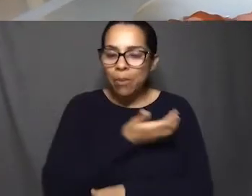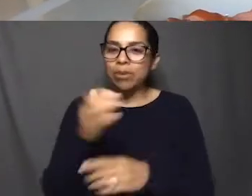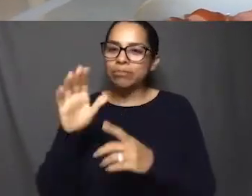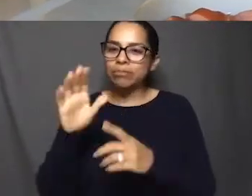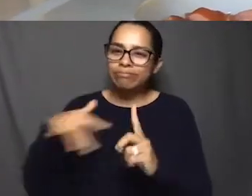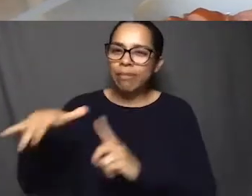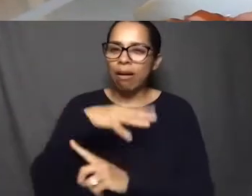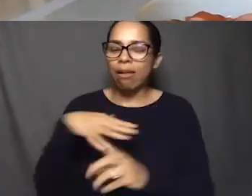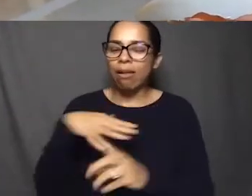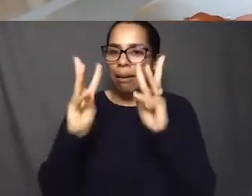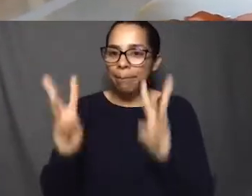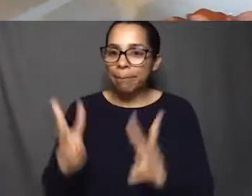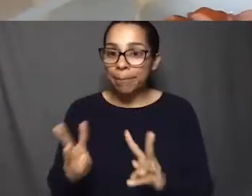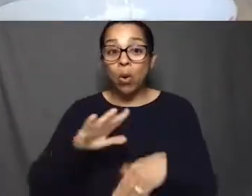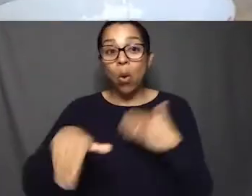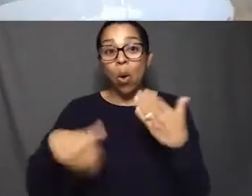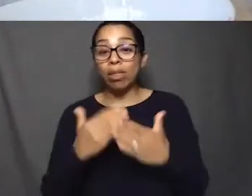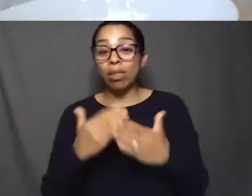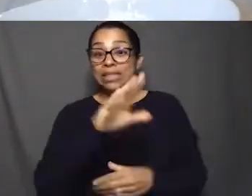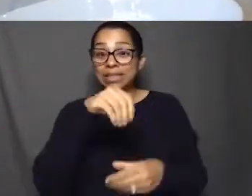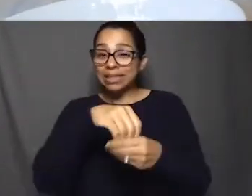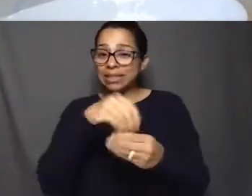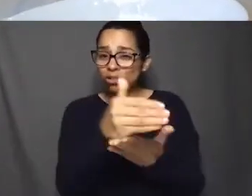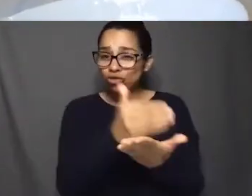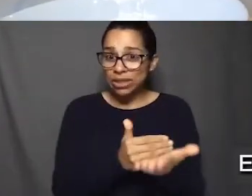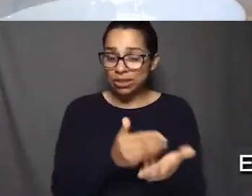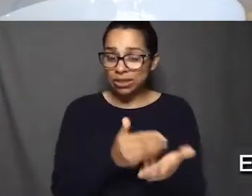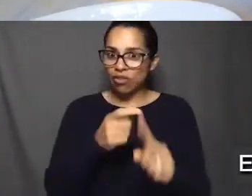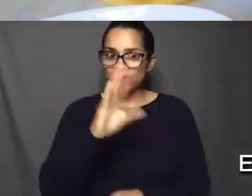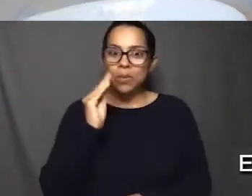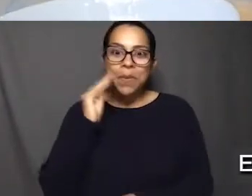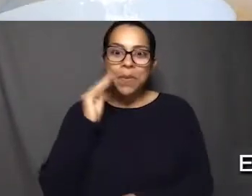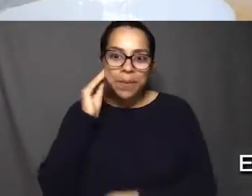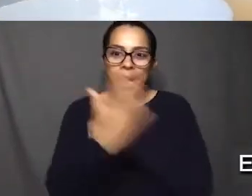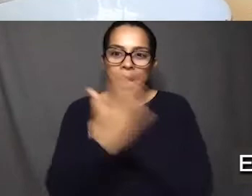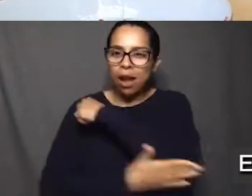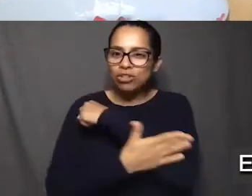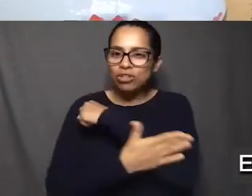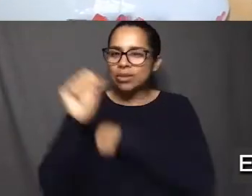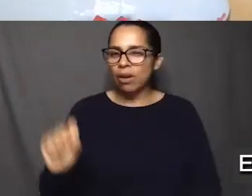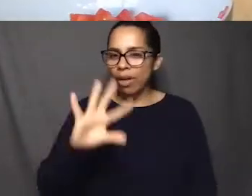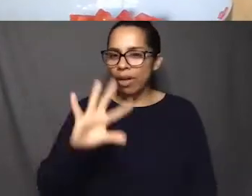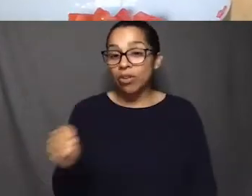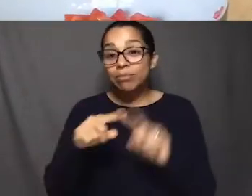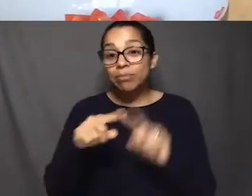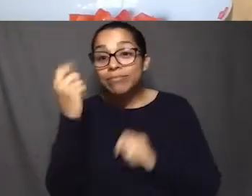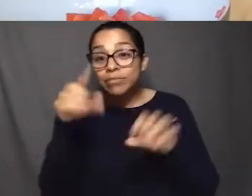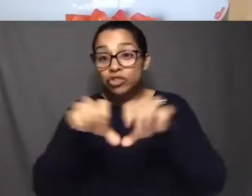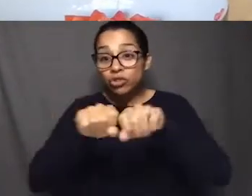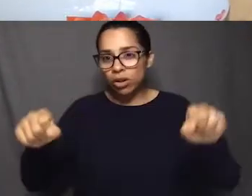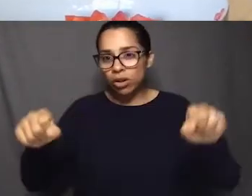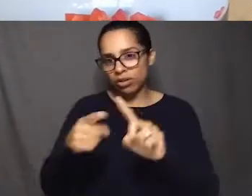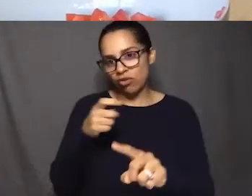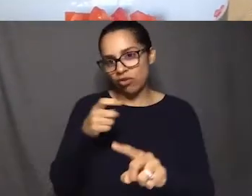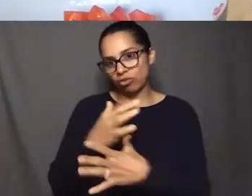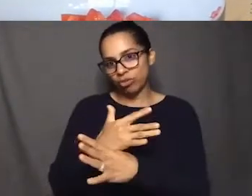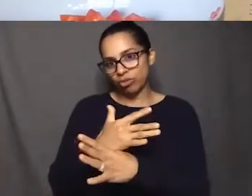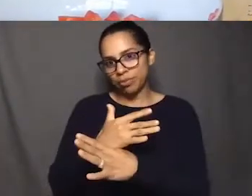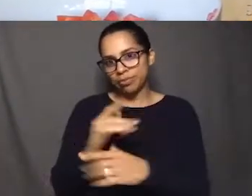All of Katso's ingredients are from his home country, South Africa, except the sausages are from Germany.